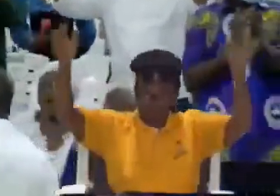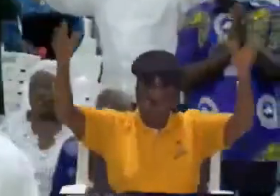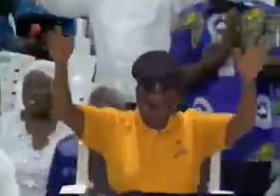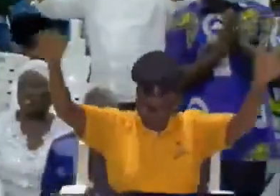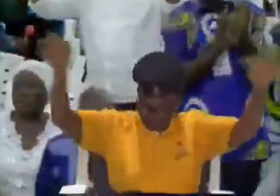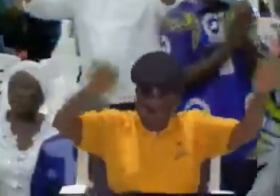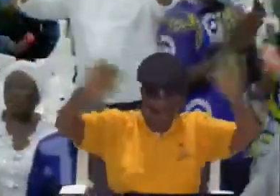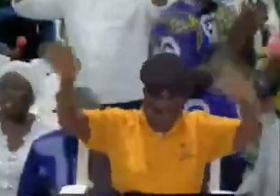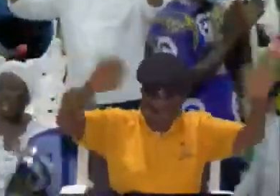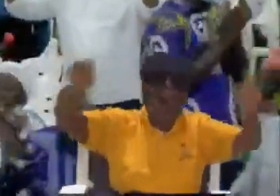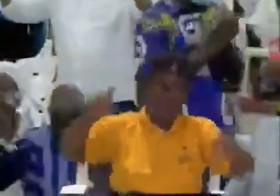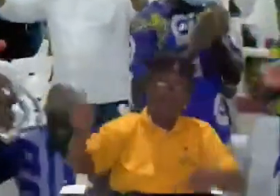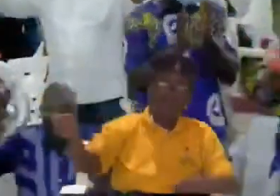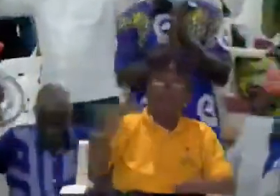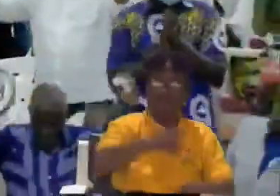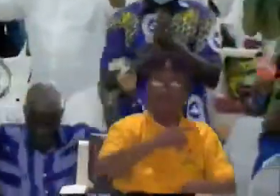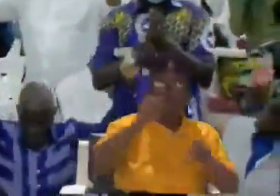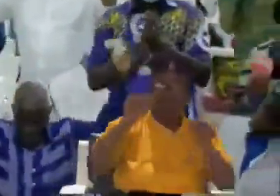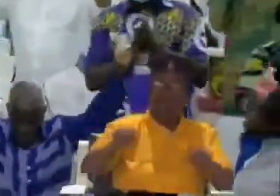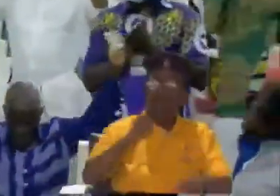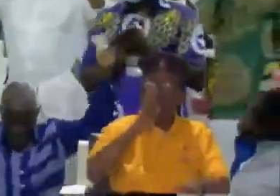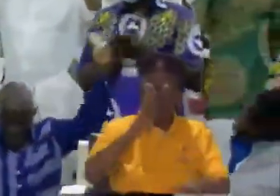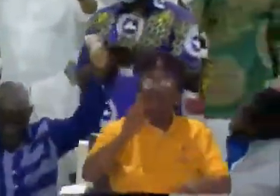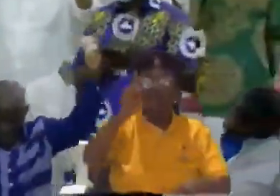You can be one of the